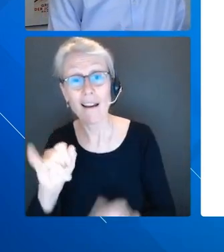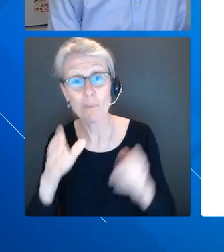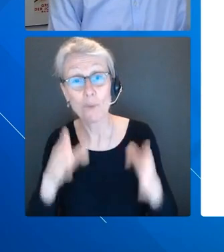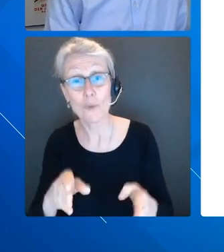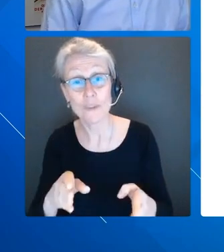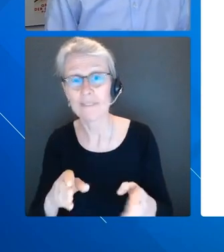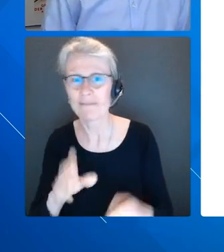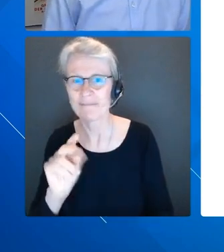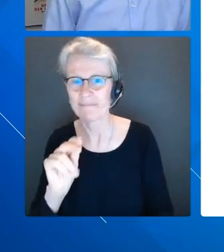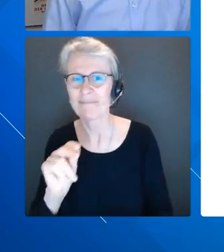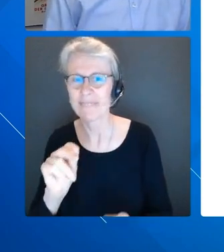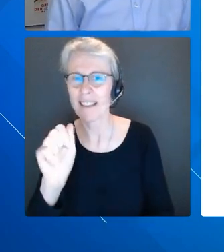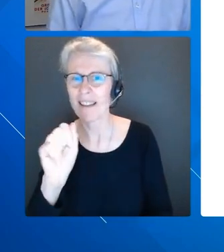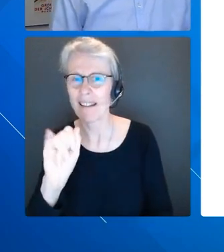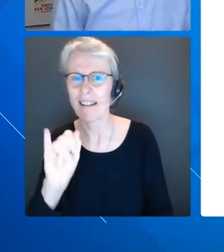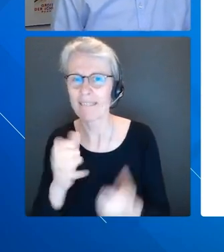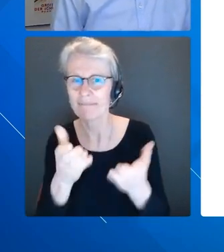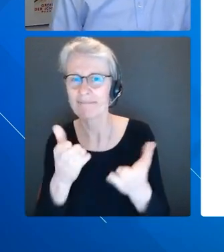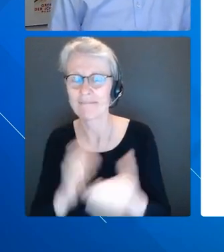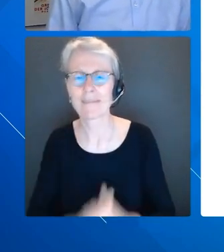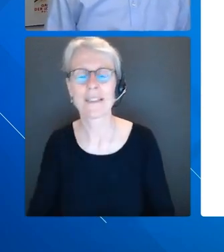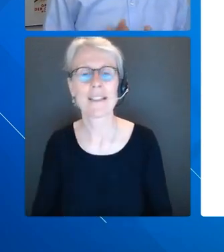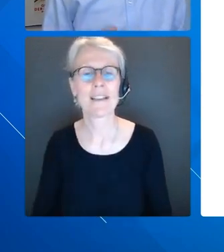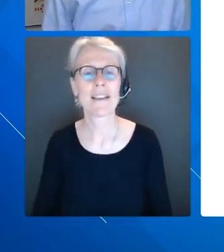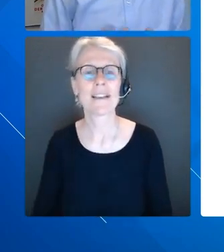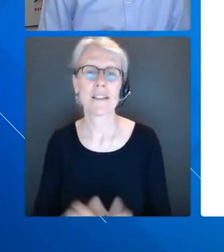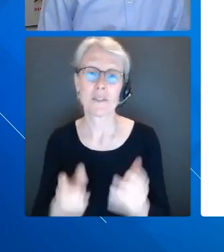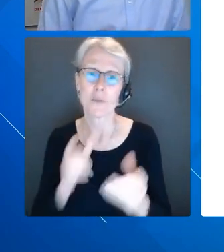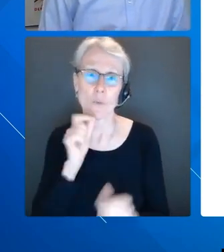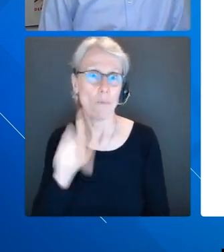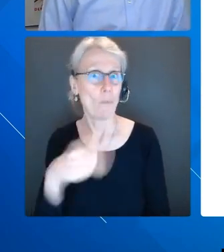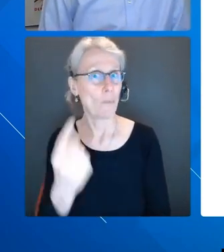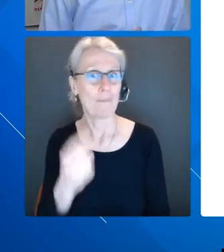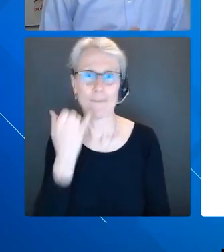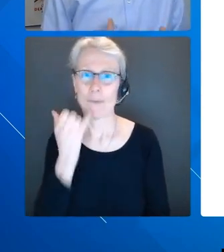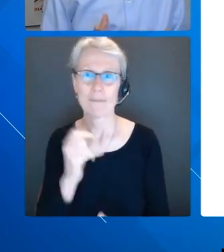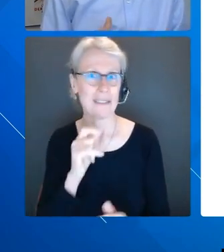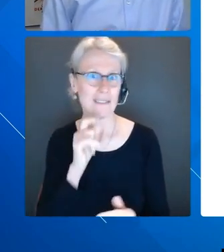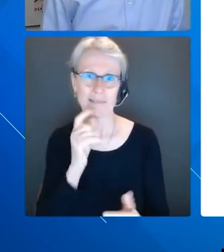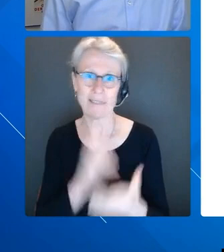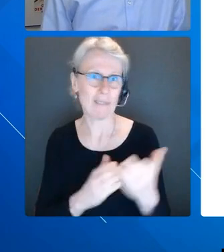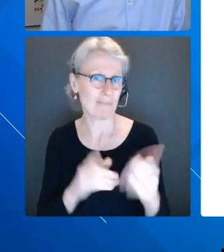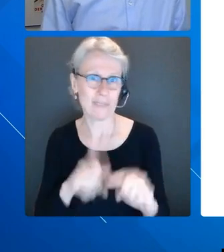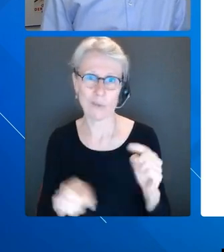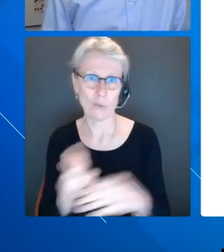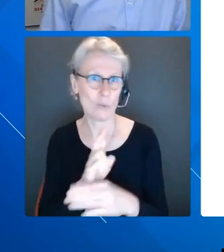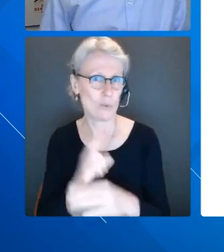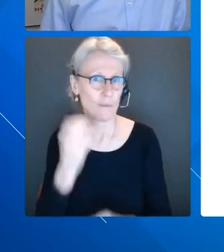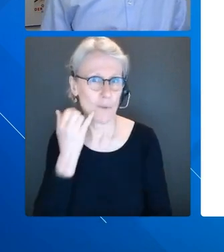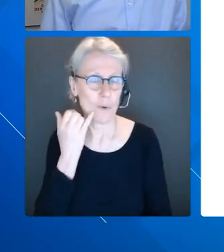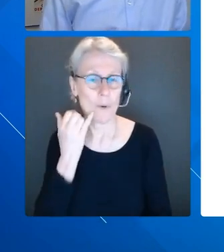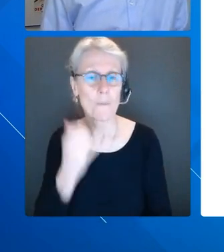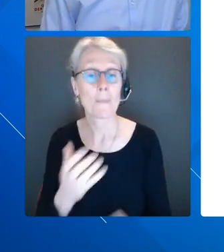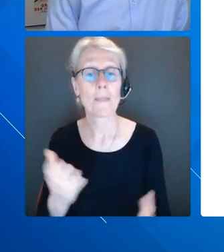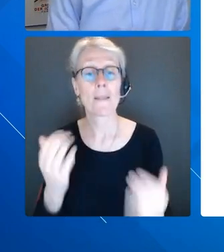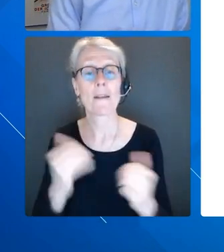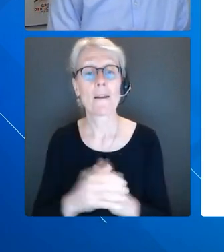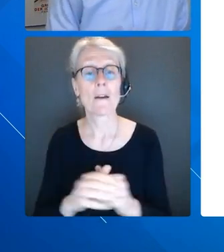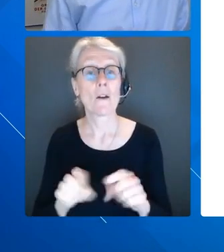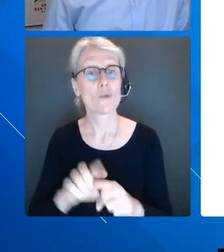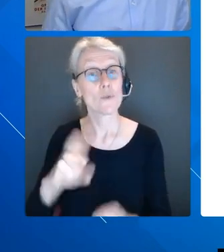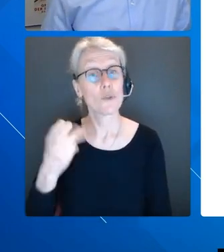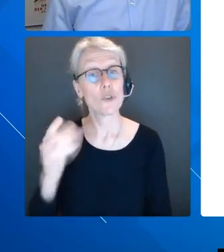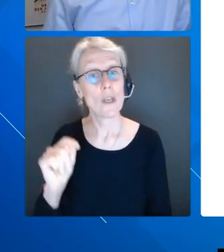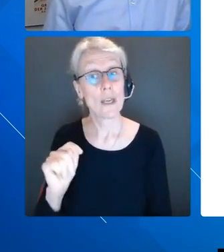not going to work for them. And apps are great. They allow you to facilitate a conversation with someone who is unable to